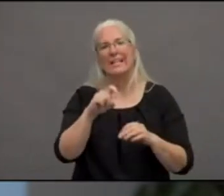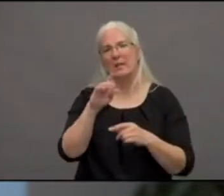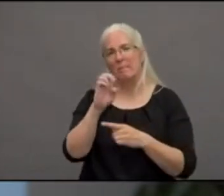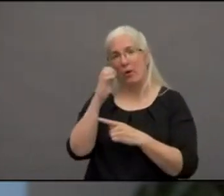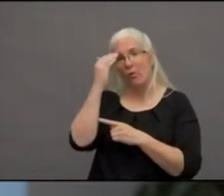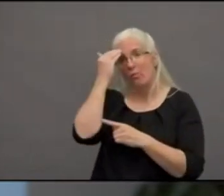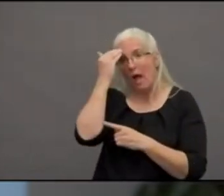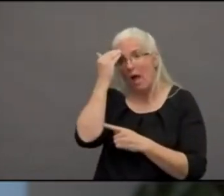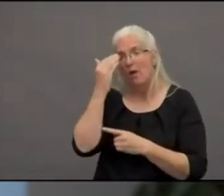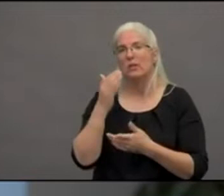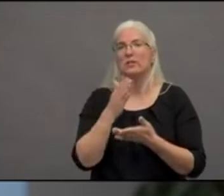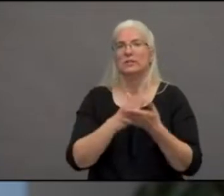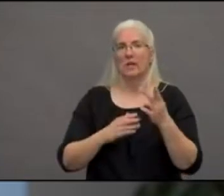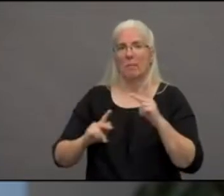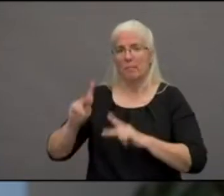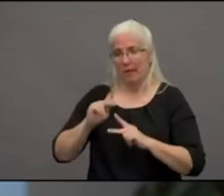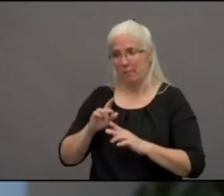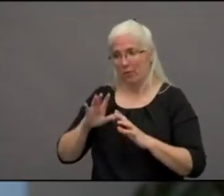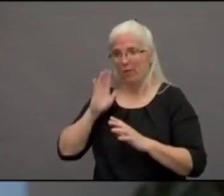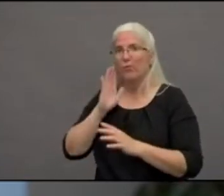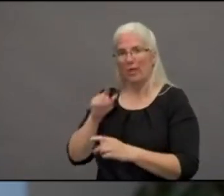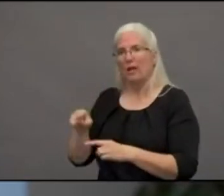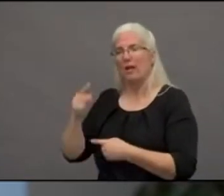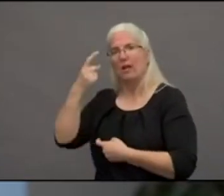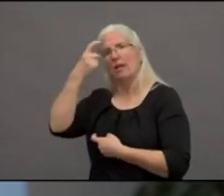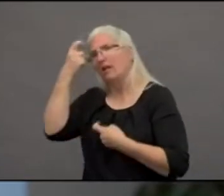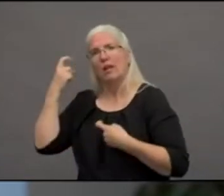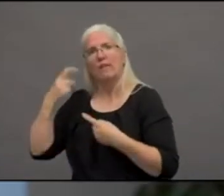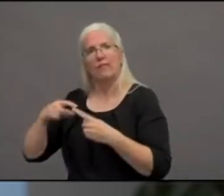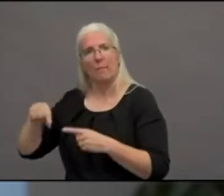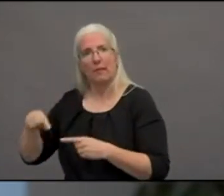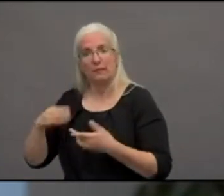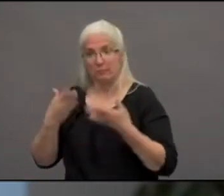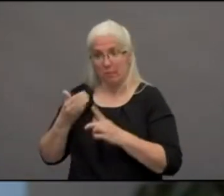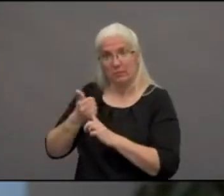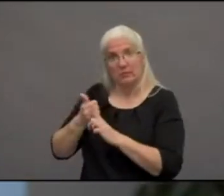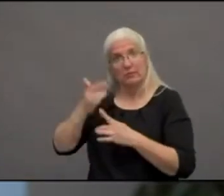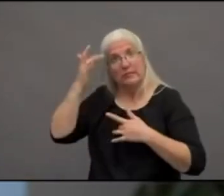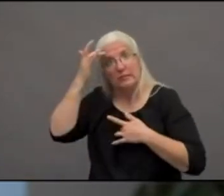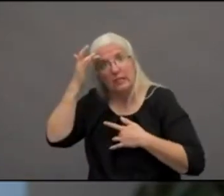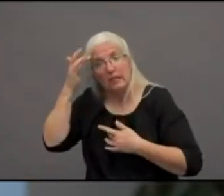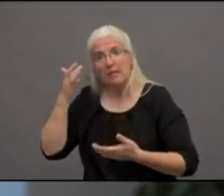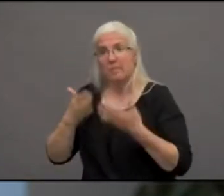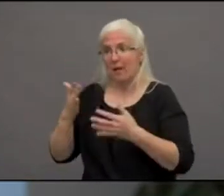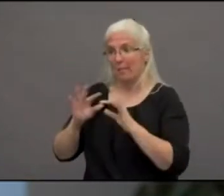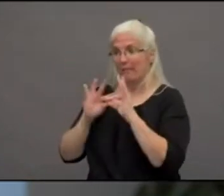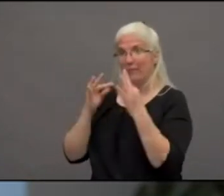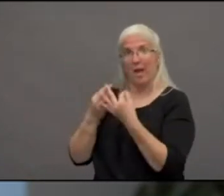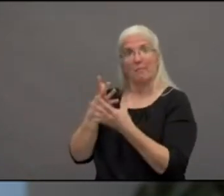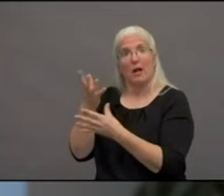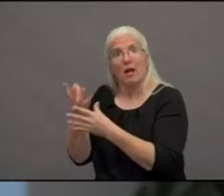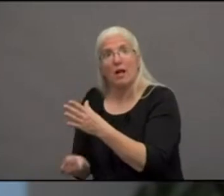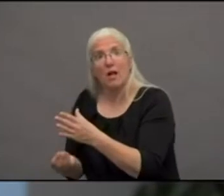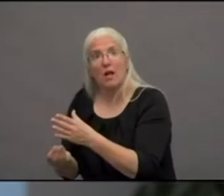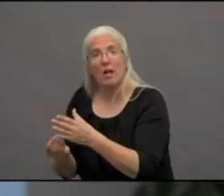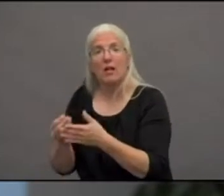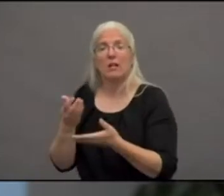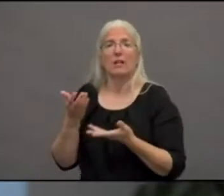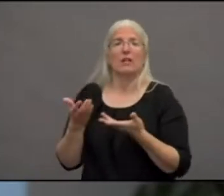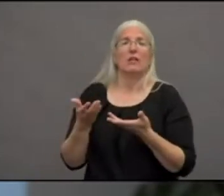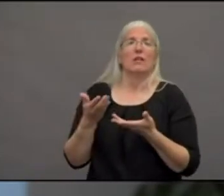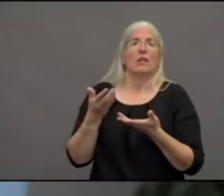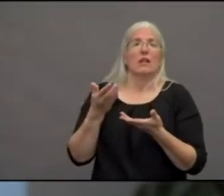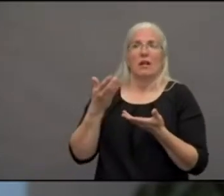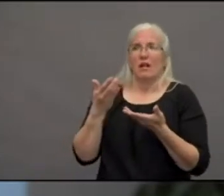been catastrophic. Maybe you've been sick yourself. Maybe a loved one has died. That's very significant and that's very